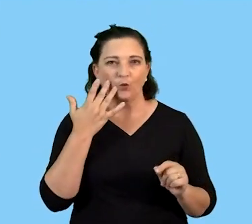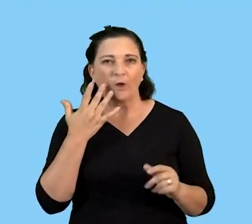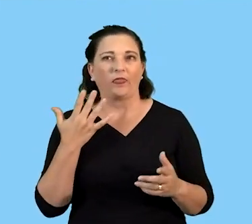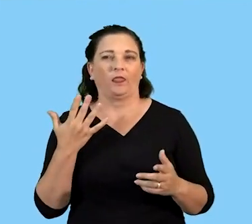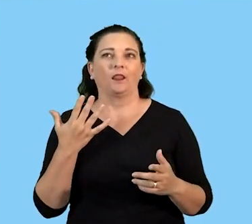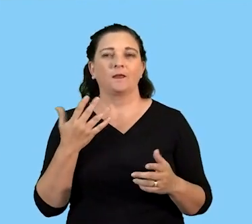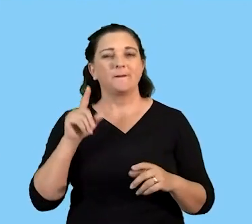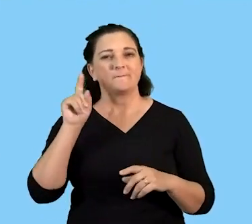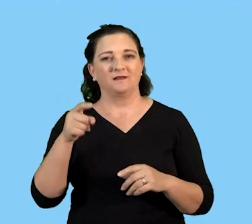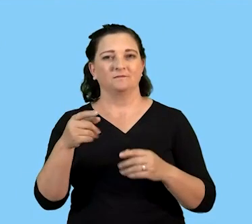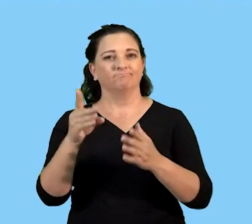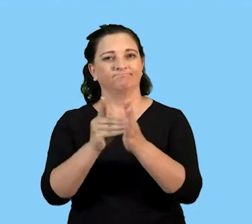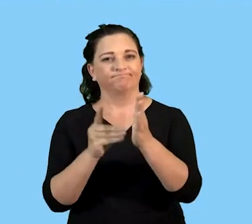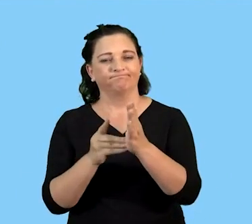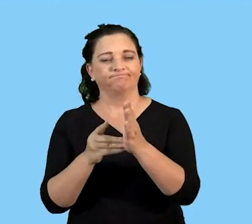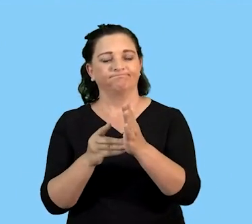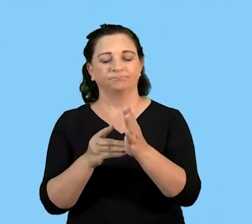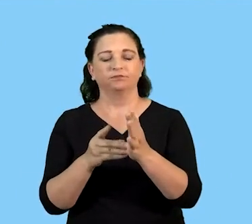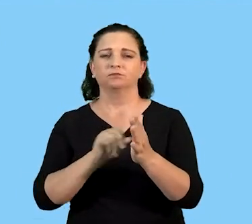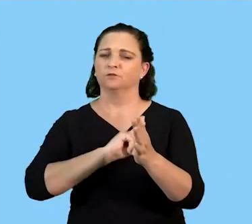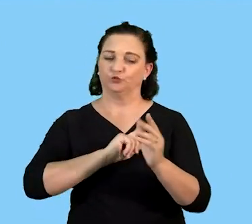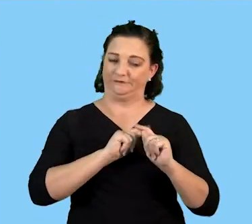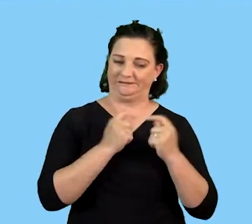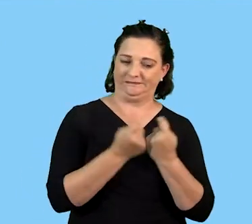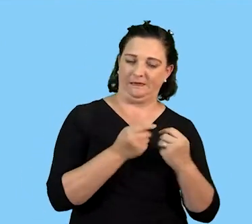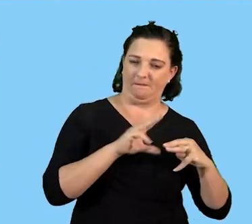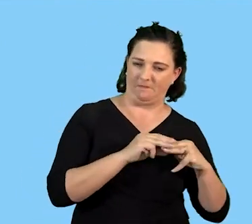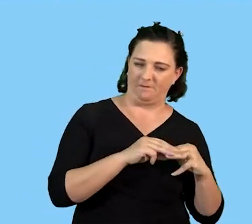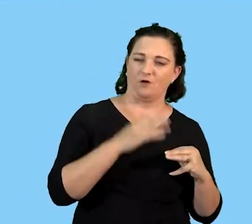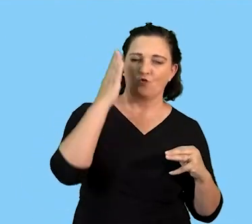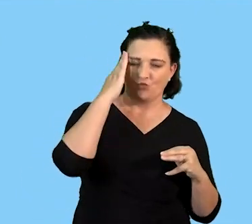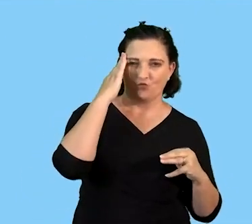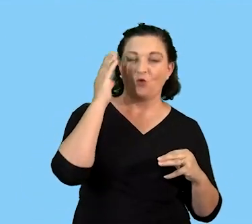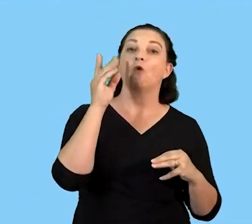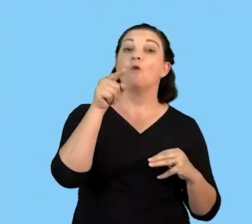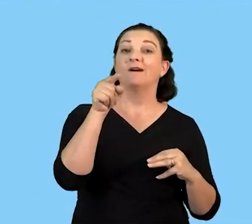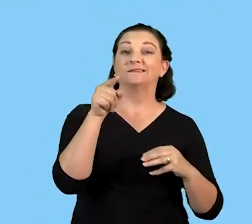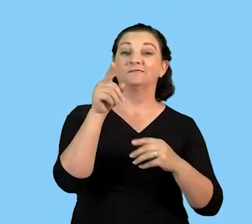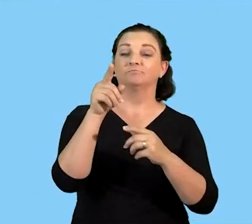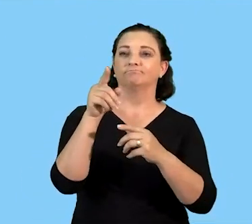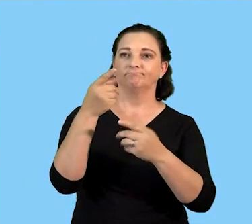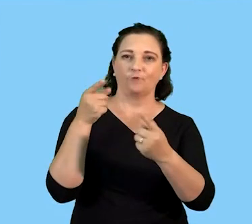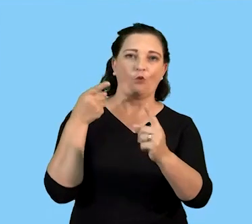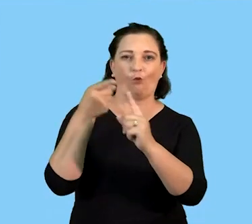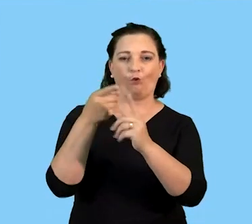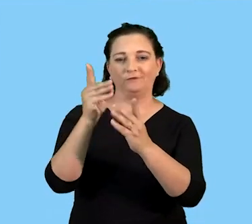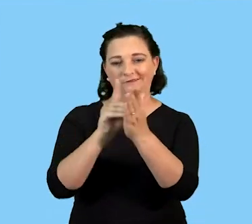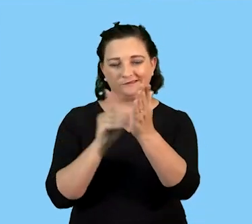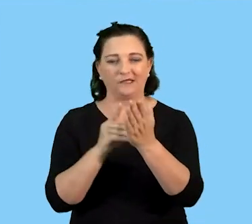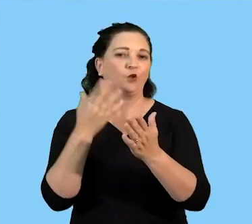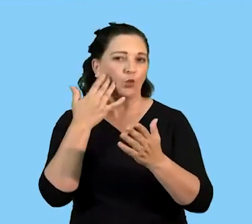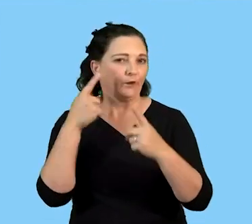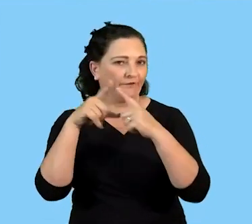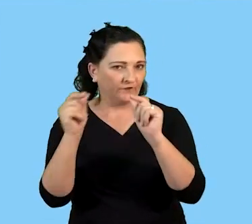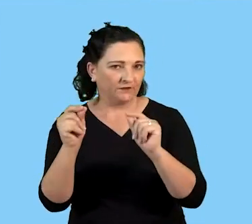assist team members for them to know exactly what activities has to be done and by when those activities has to be completed.